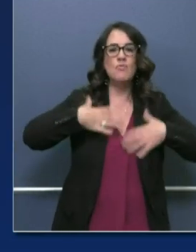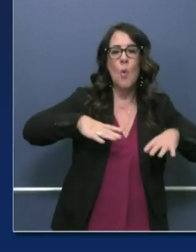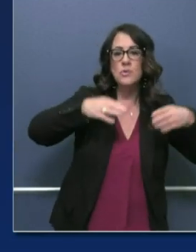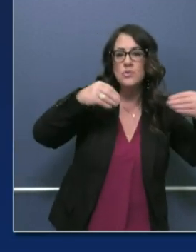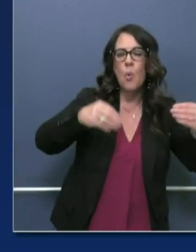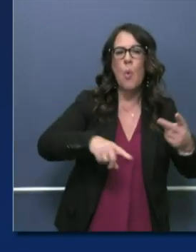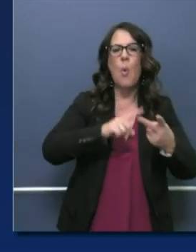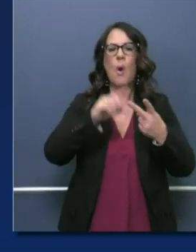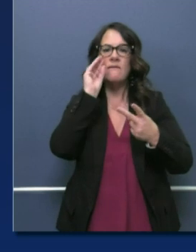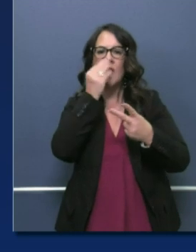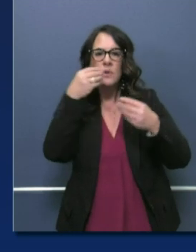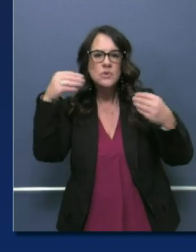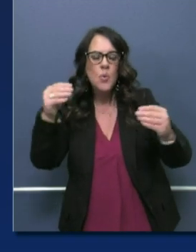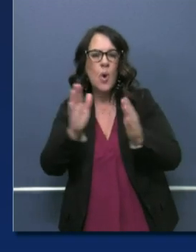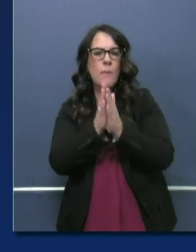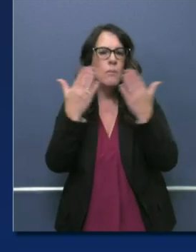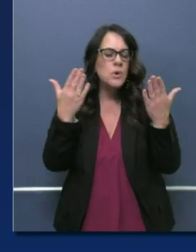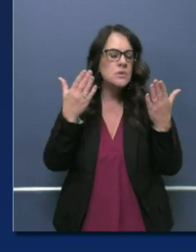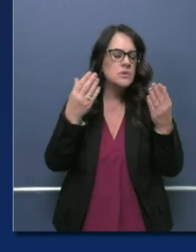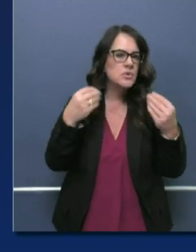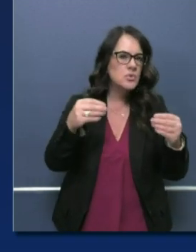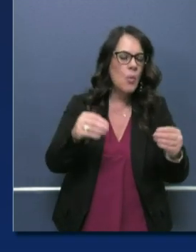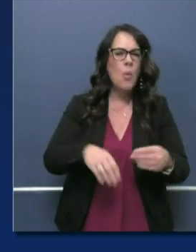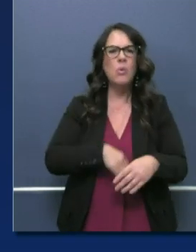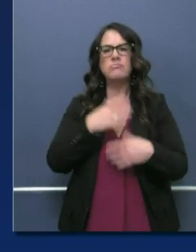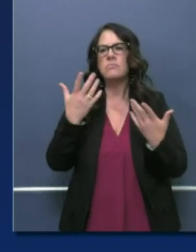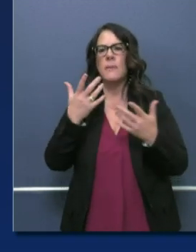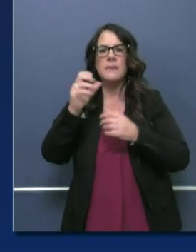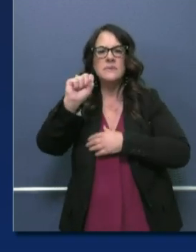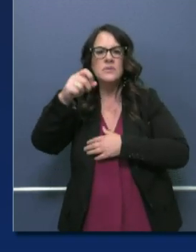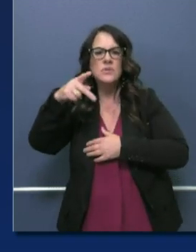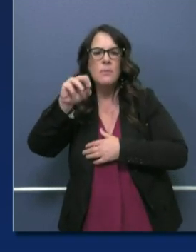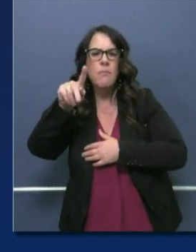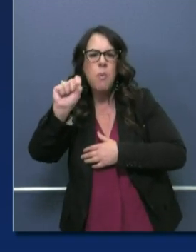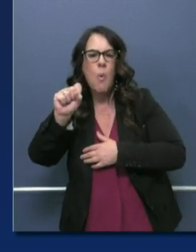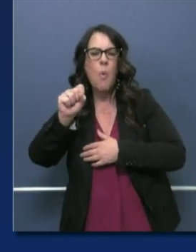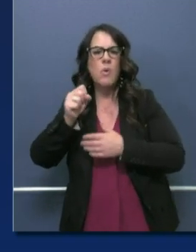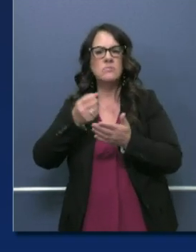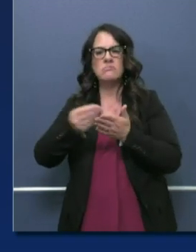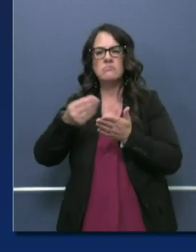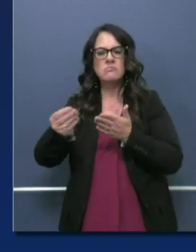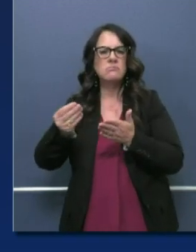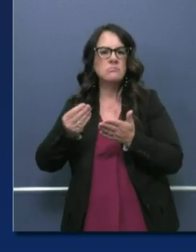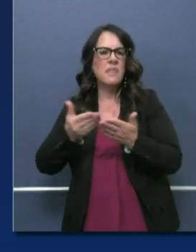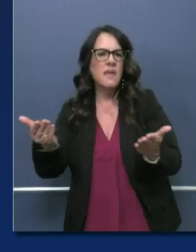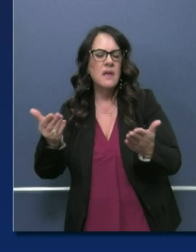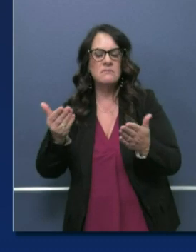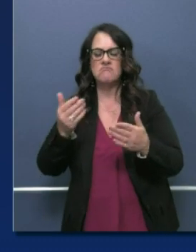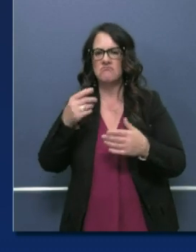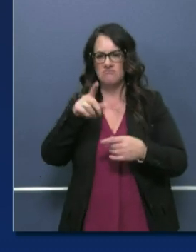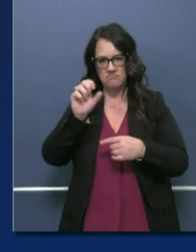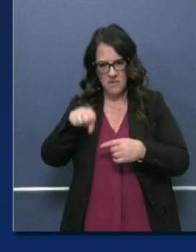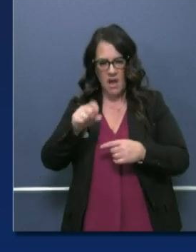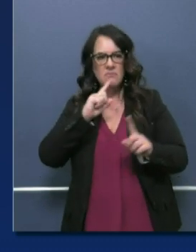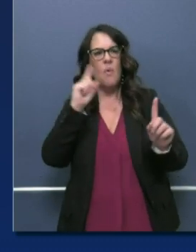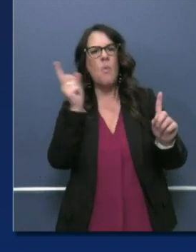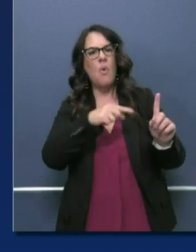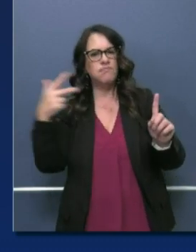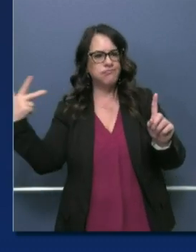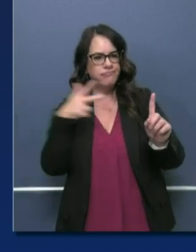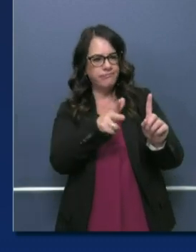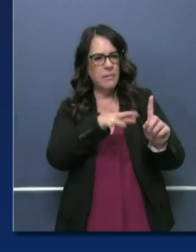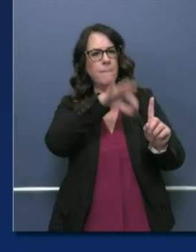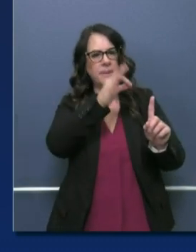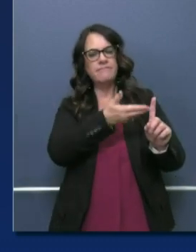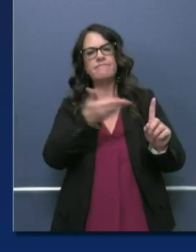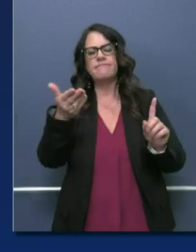stores, florists, sporting goods stores, all of those will be available and open for curbside pickup, along with all of those individuals who are